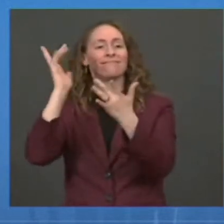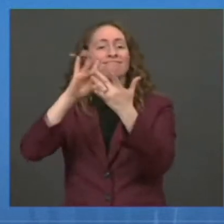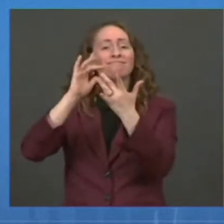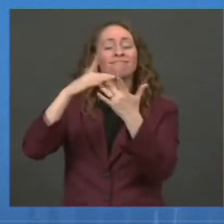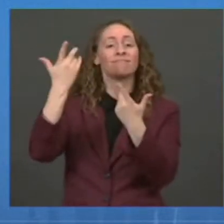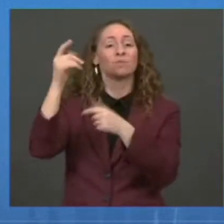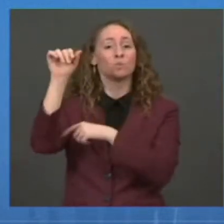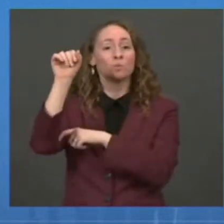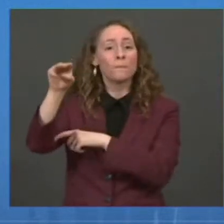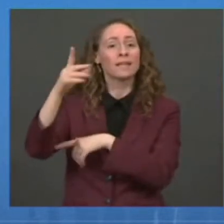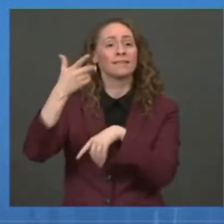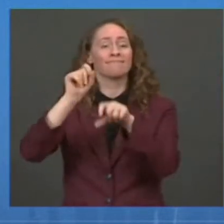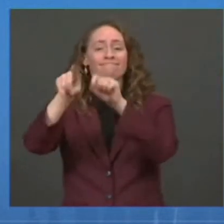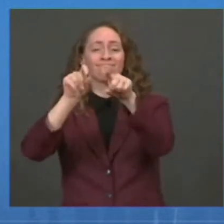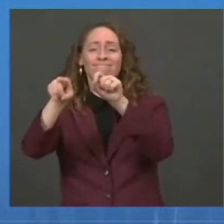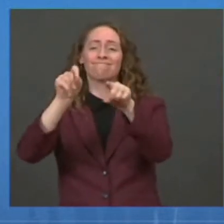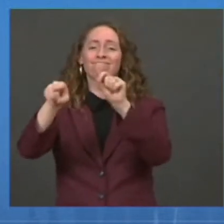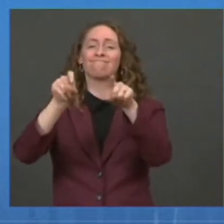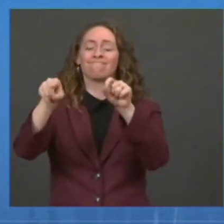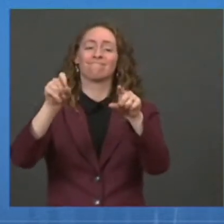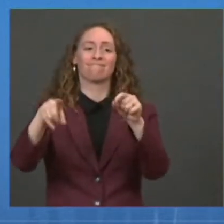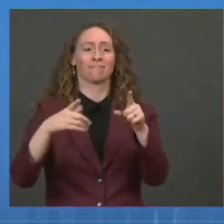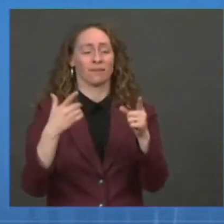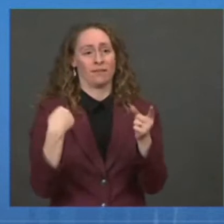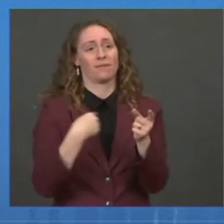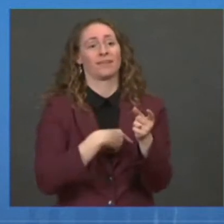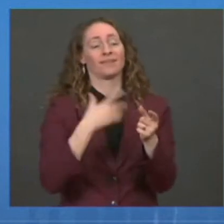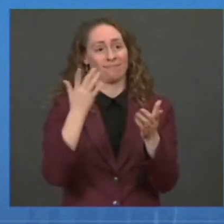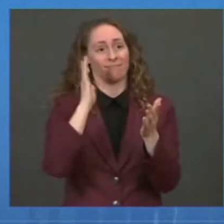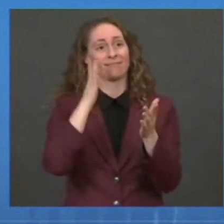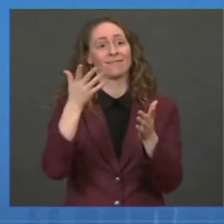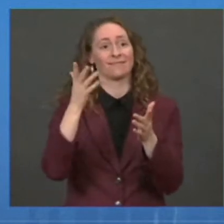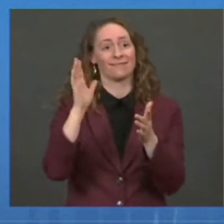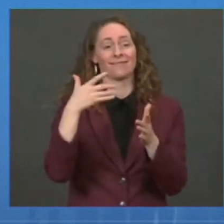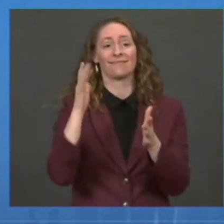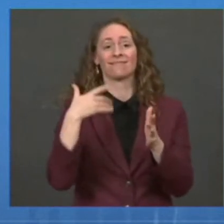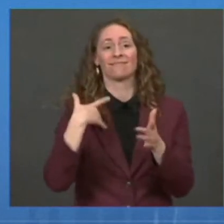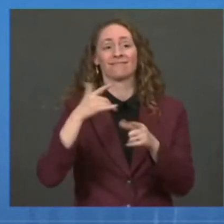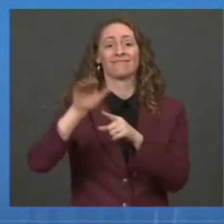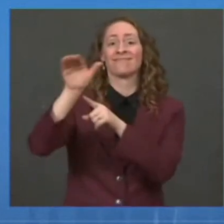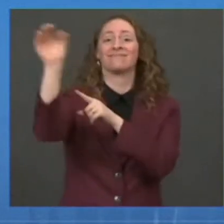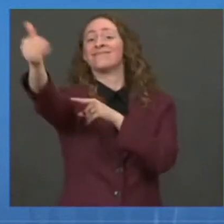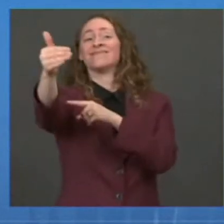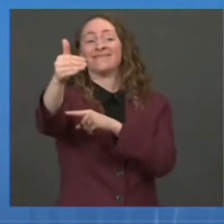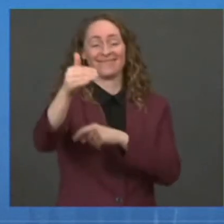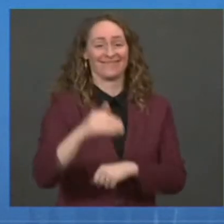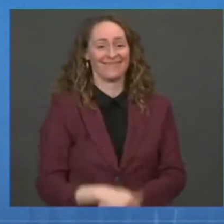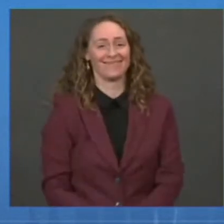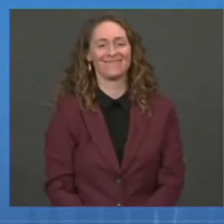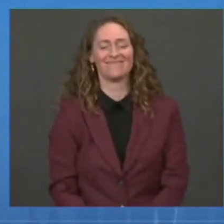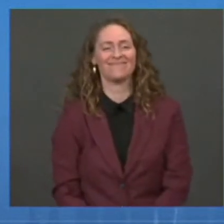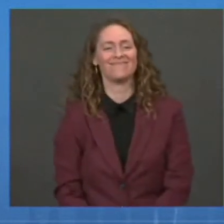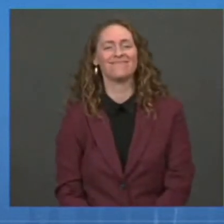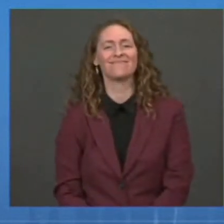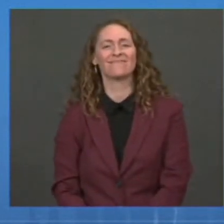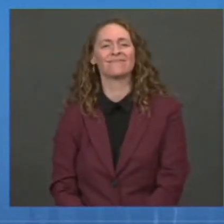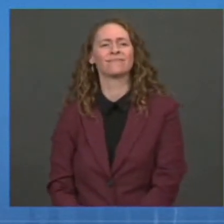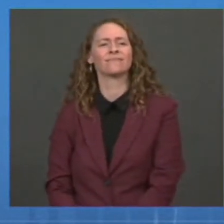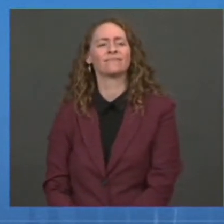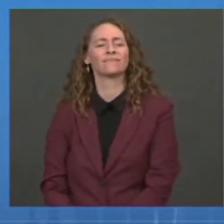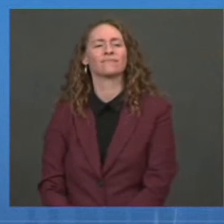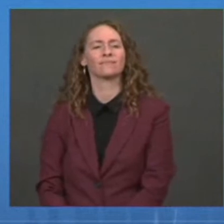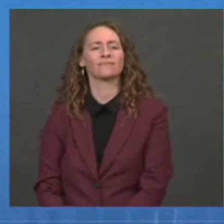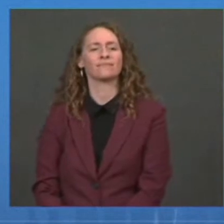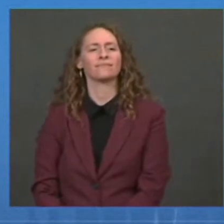carrier pigeons. Our goal is really to leave no stone unturned as we seek to reach people with life-saving information. And some of the